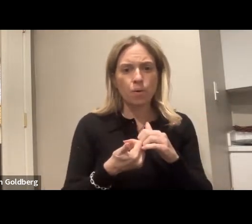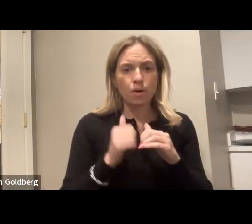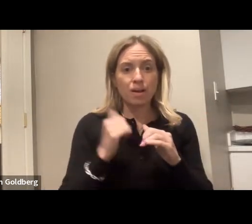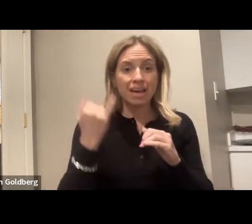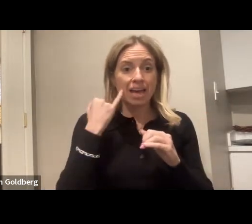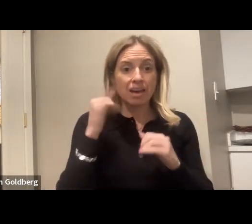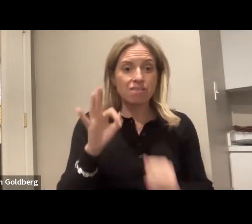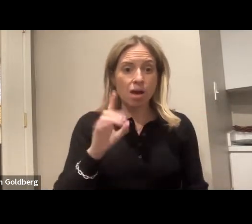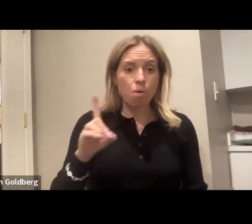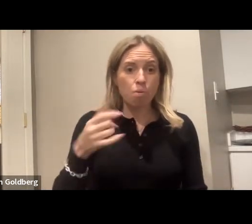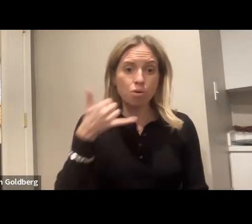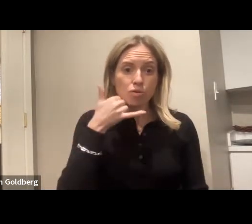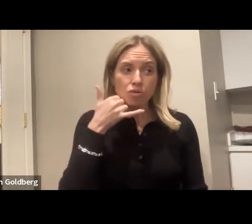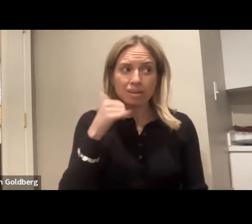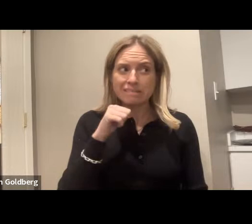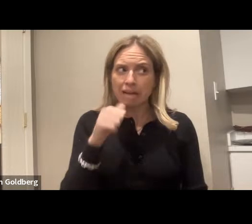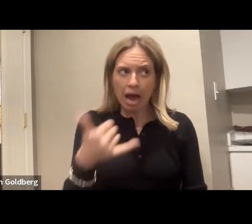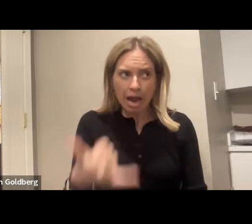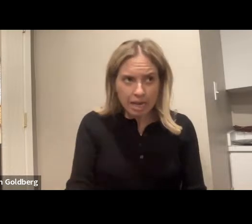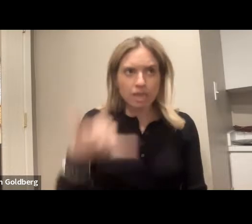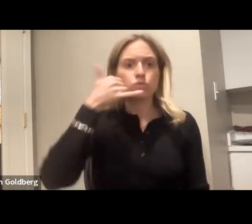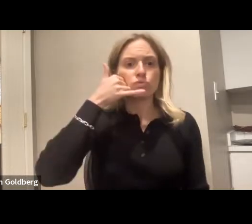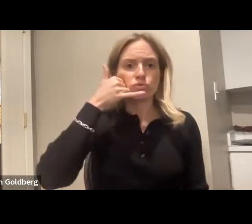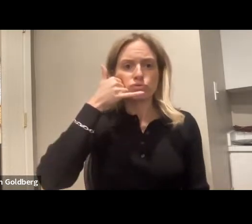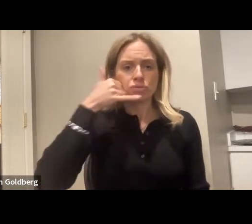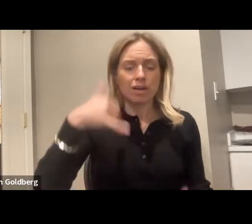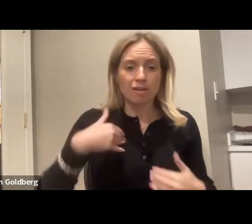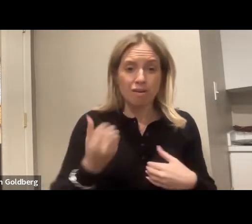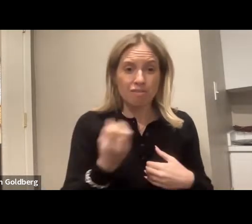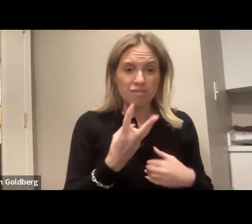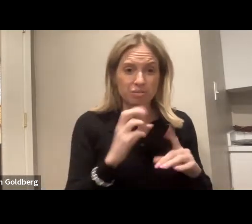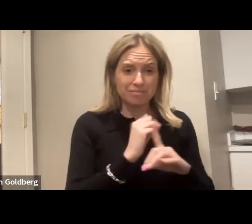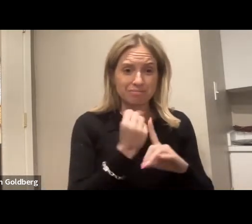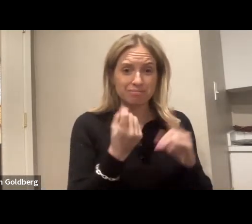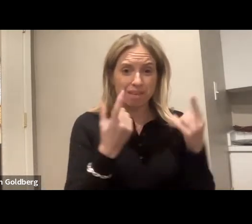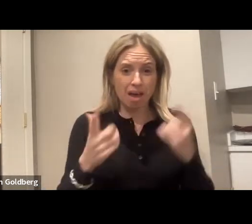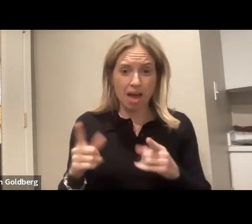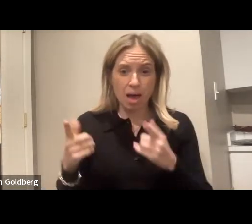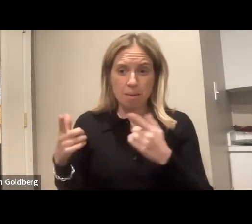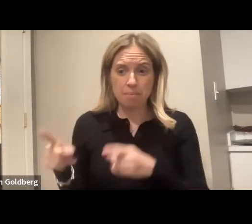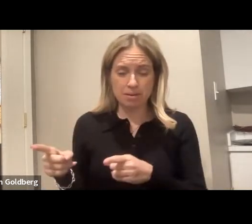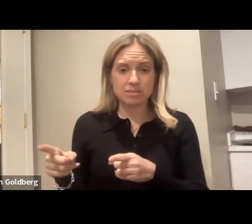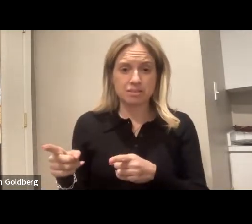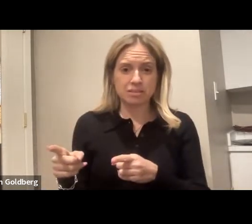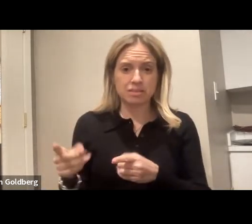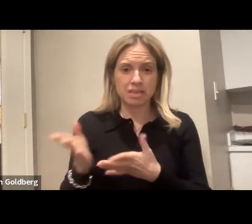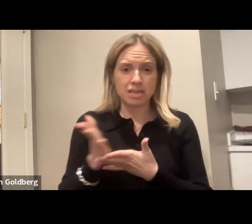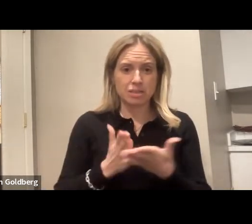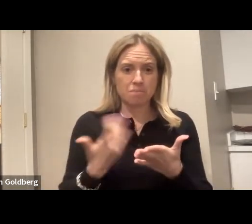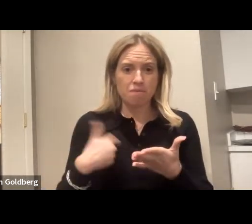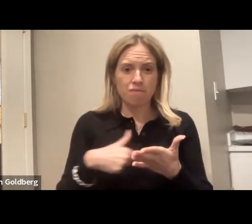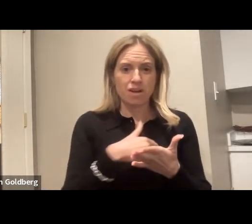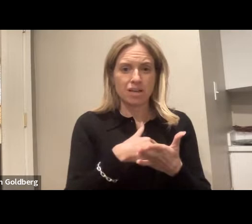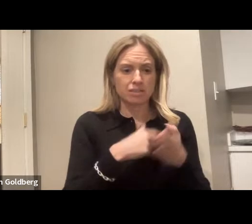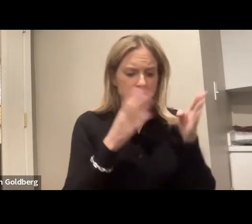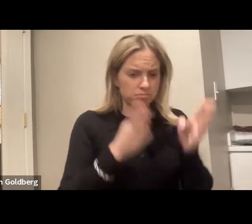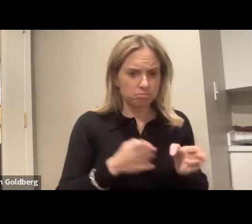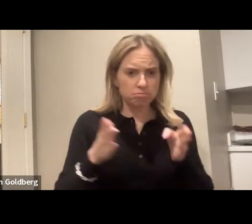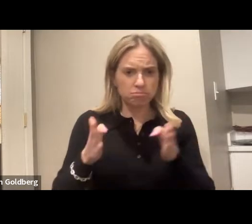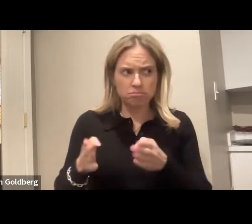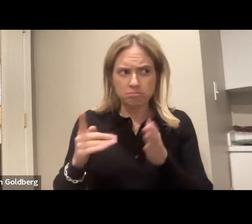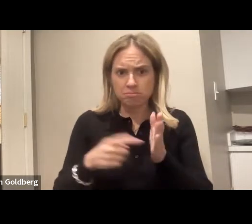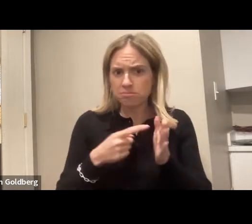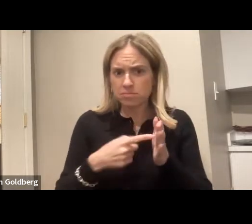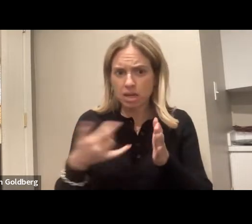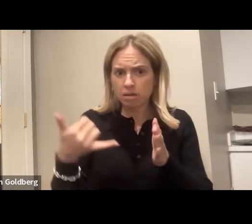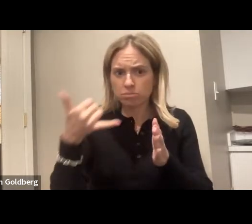answered? We've had a few of those situations, and that's been addressed to us, some of us as commissioners, that sometimes